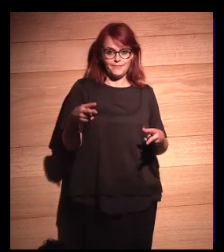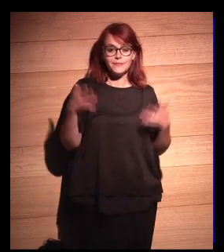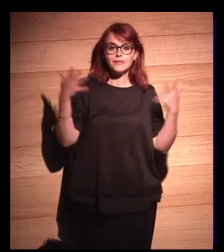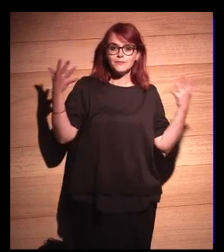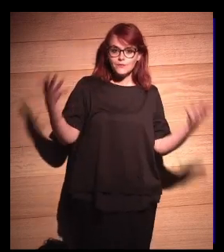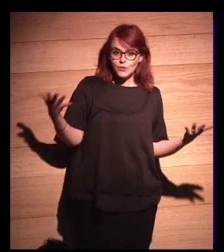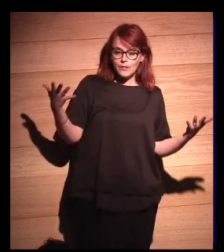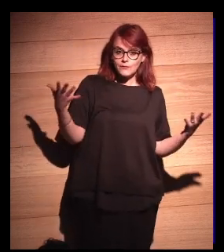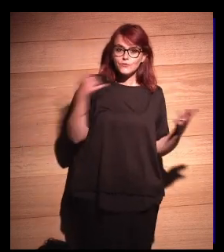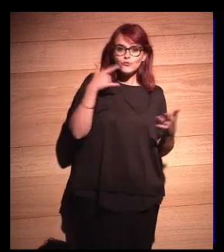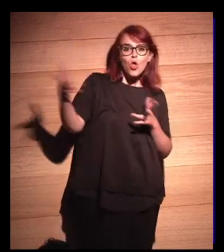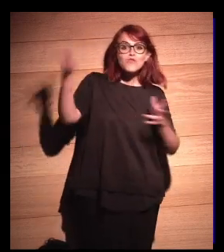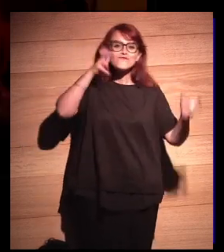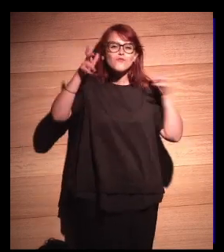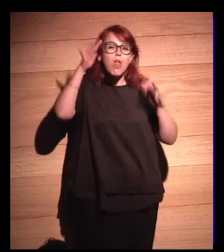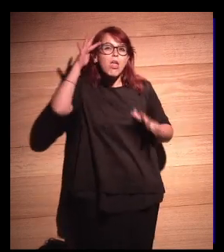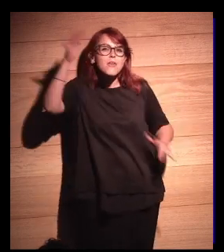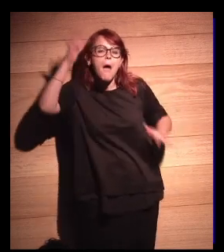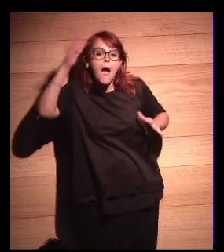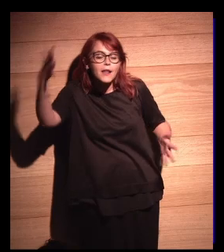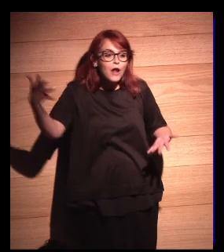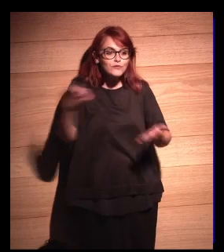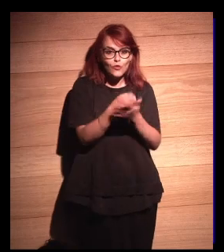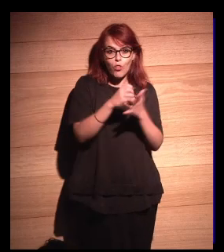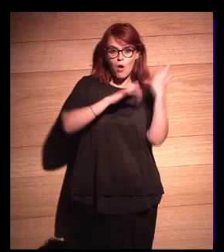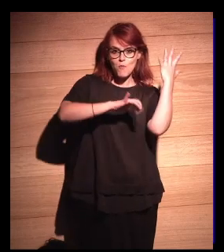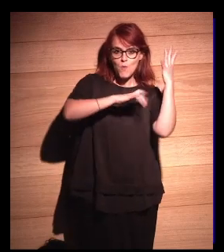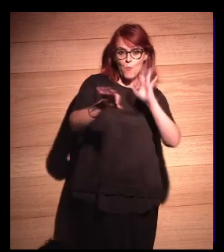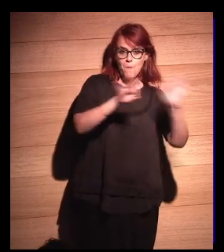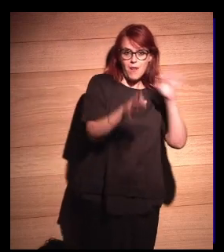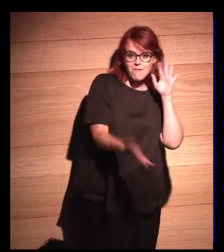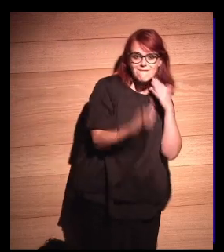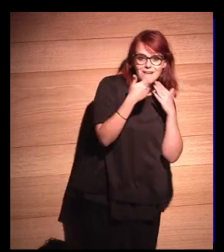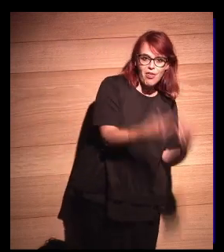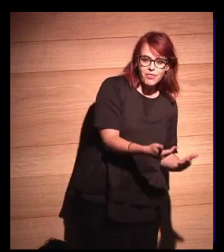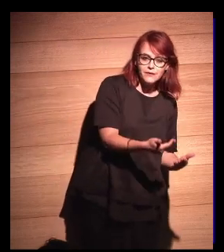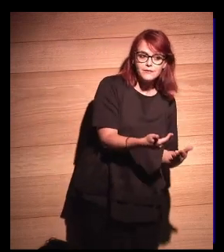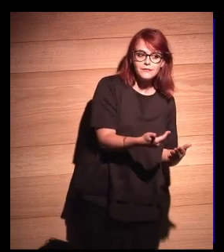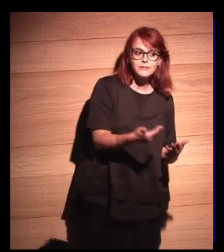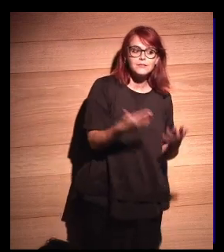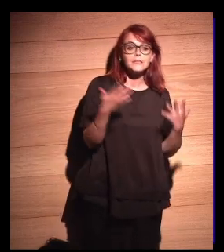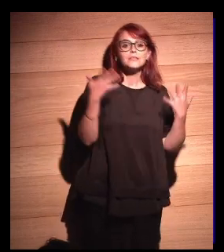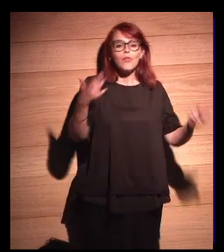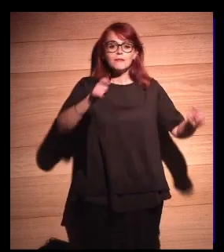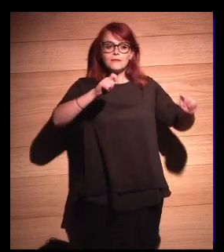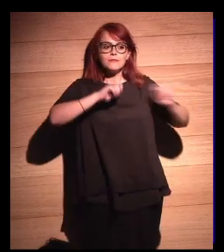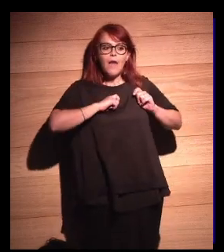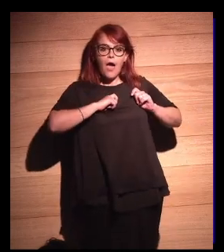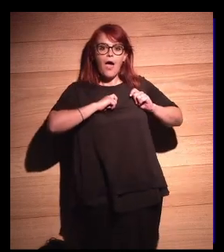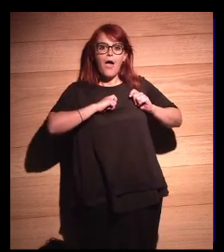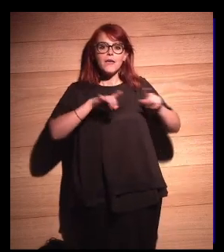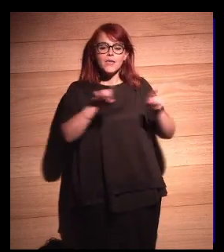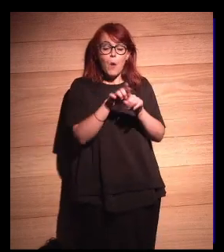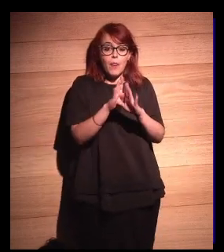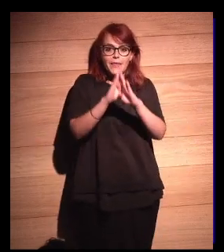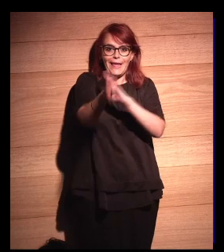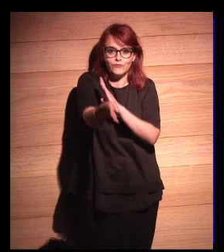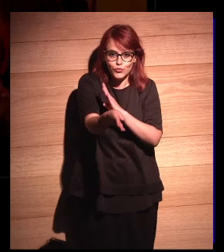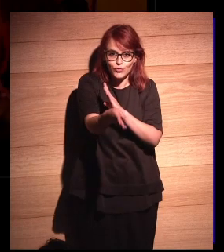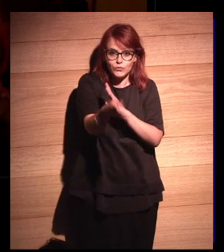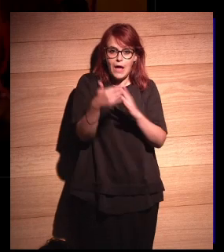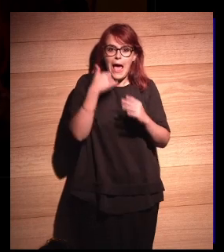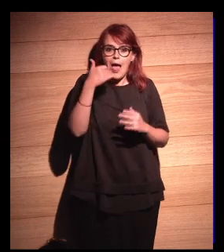because all of the sounds that you can imagine, you can get out of a computer. But also, it gave me, I immediately noticed